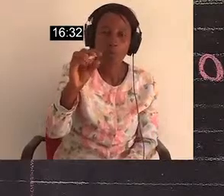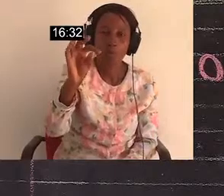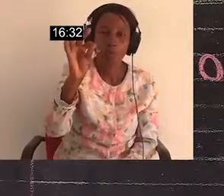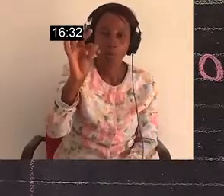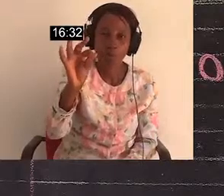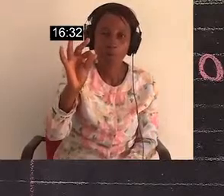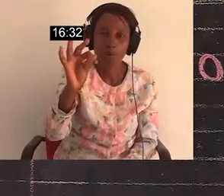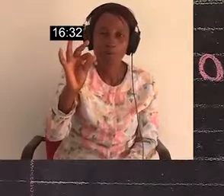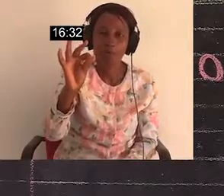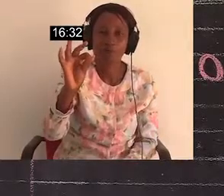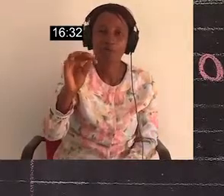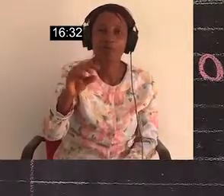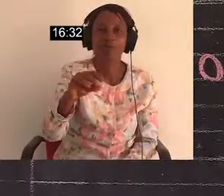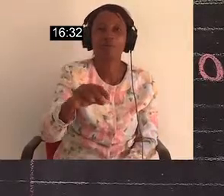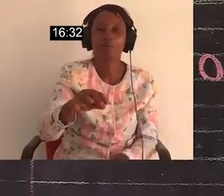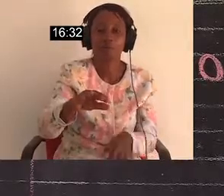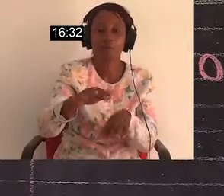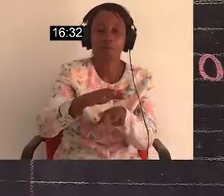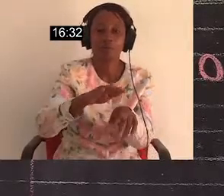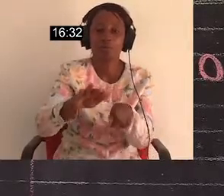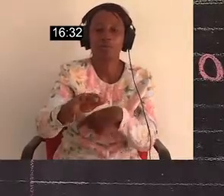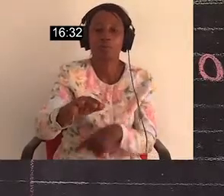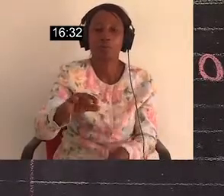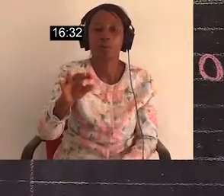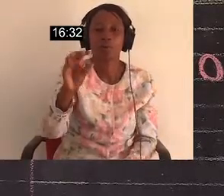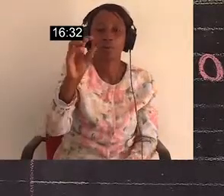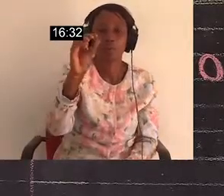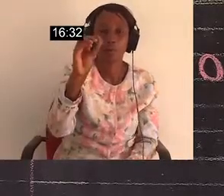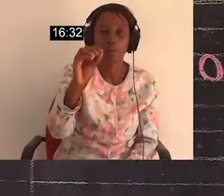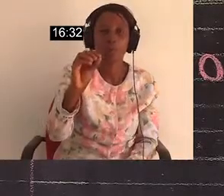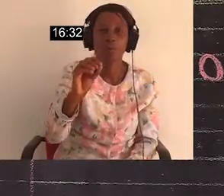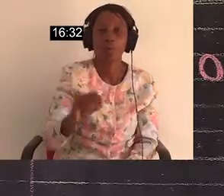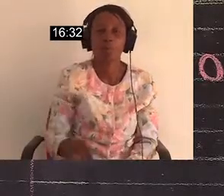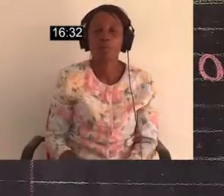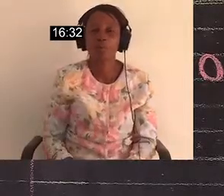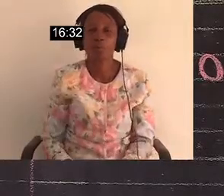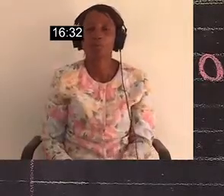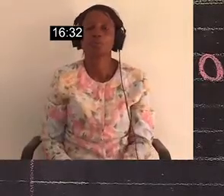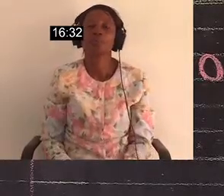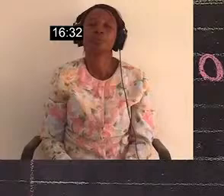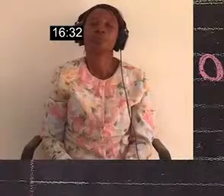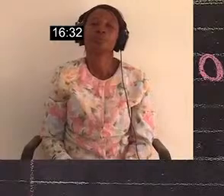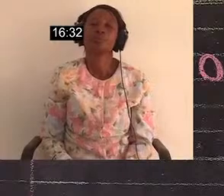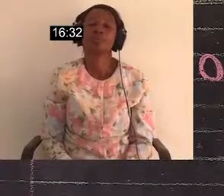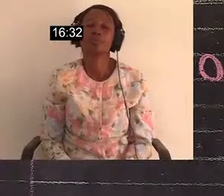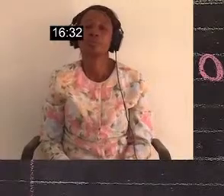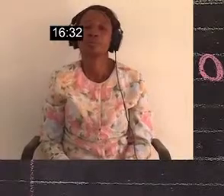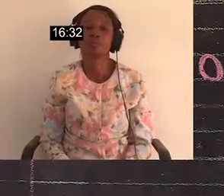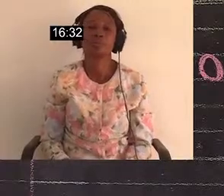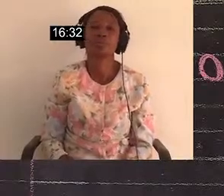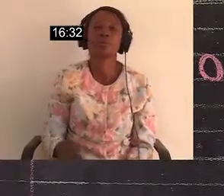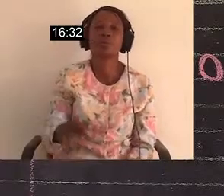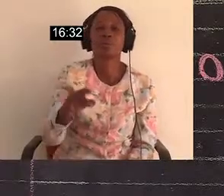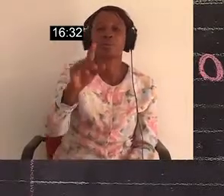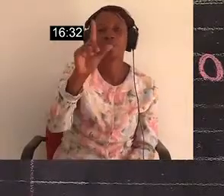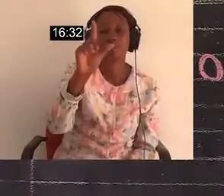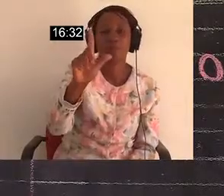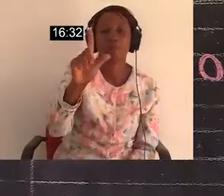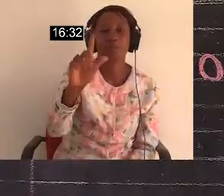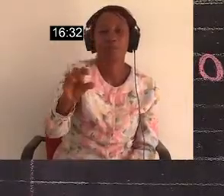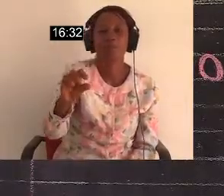Oh, now we only have one space. Who has that word? Good. And what is it?